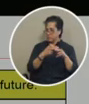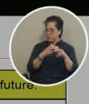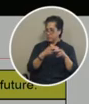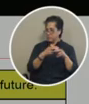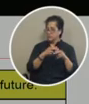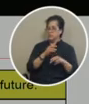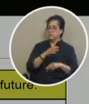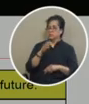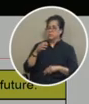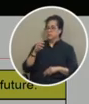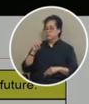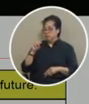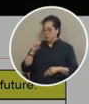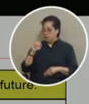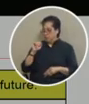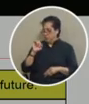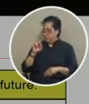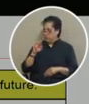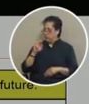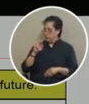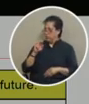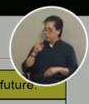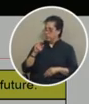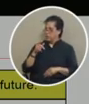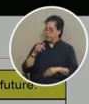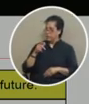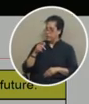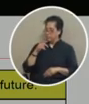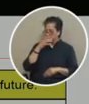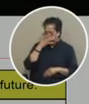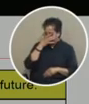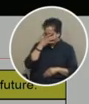have, I have Representative